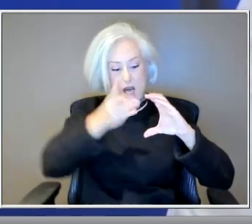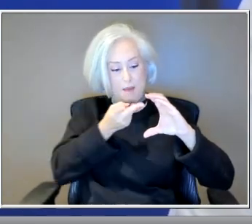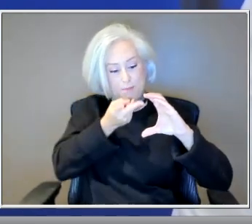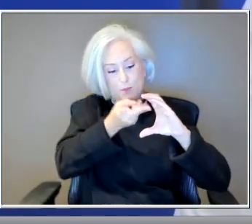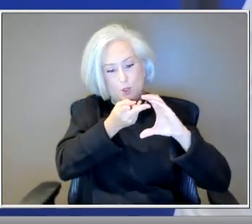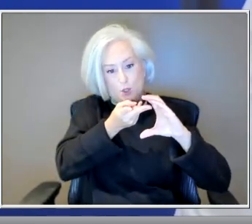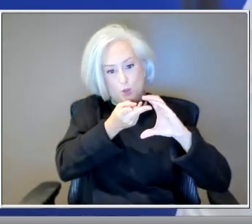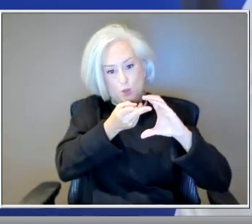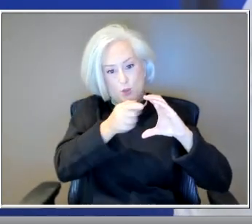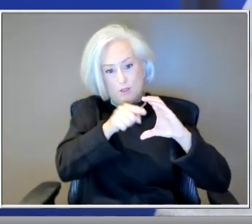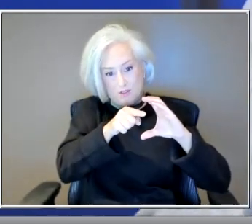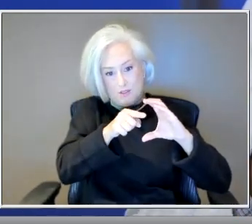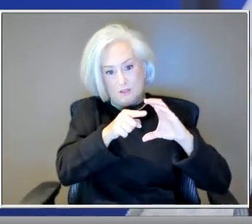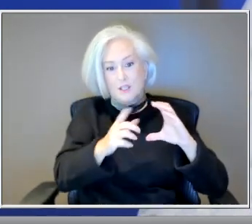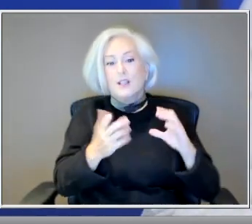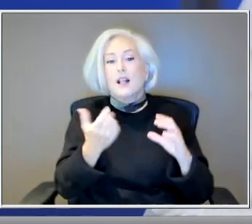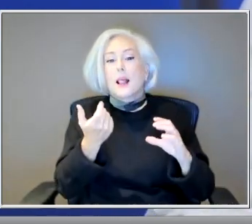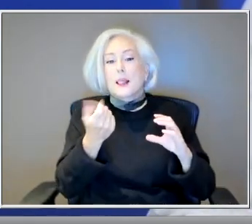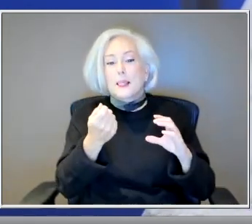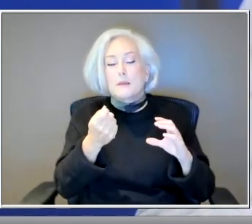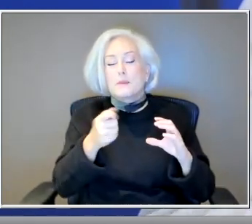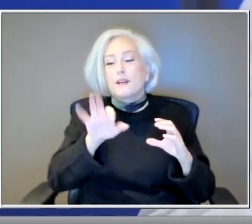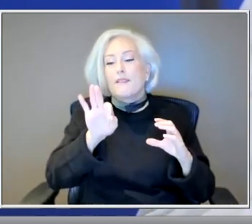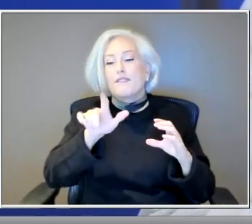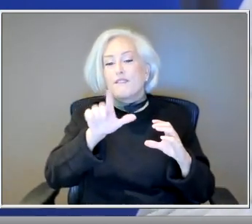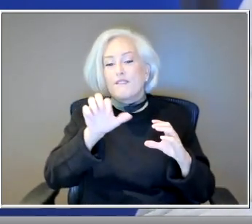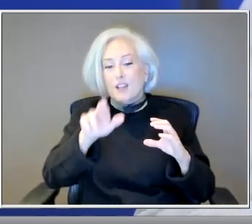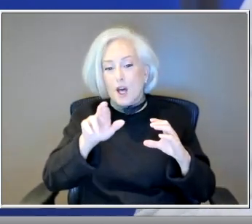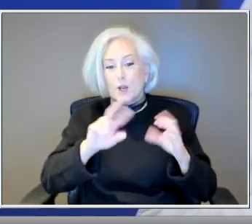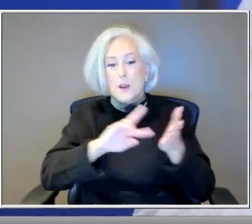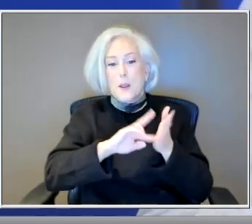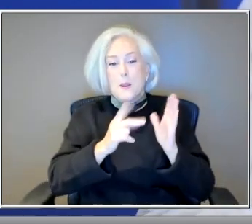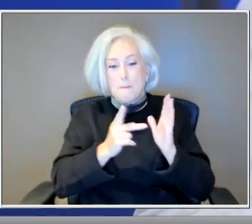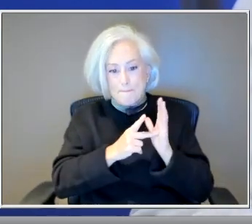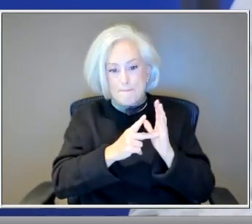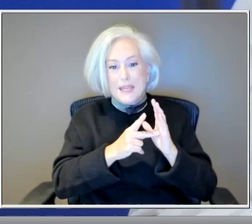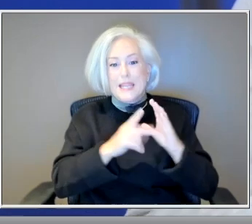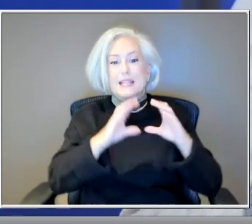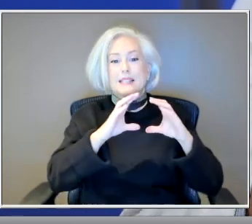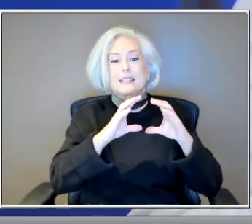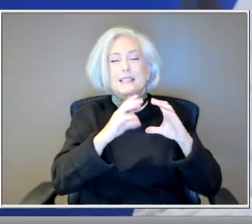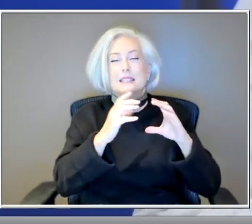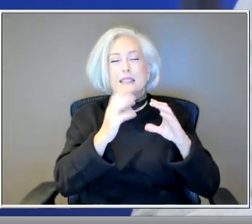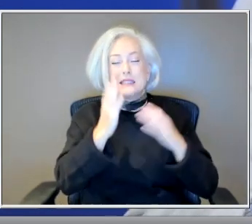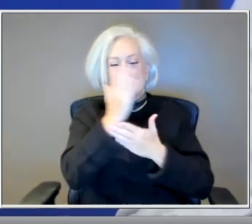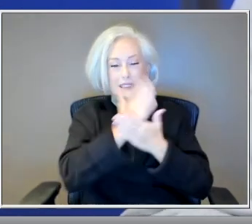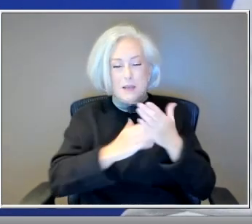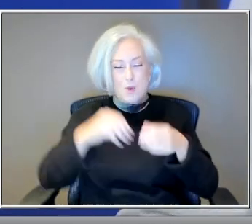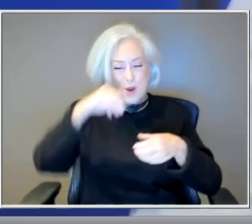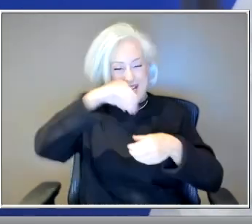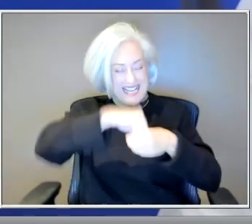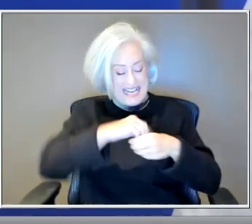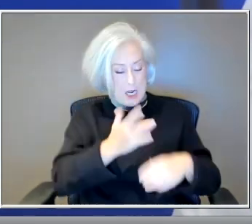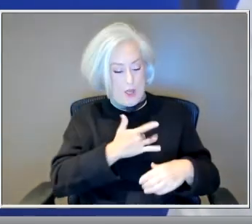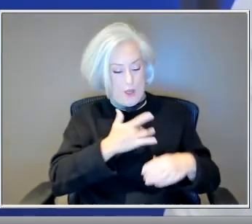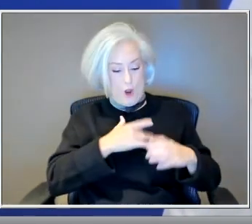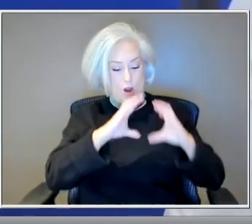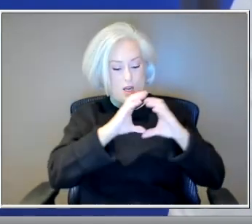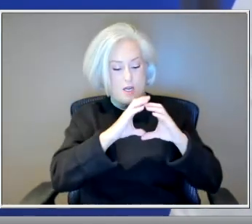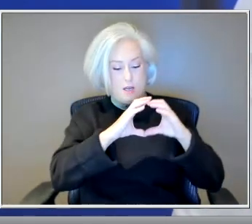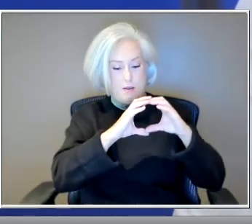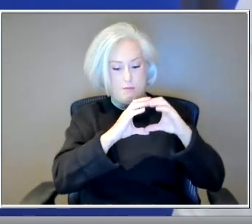flutter. It's a little circuit that rotates somewhere in between the structures within the heart. And then the other one is a more chaotic rhythm called the